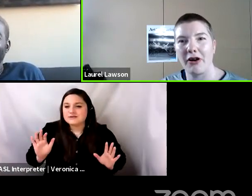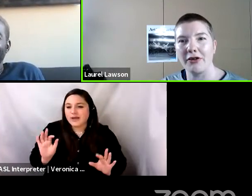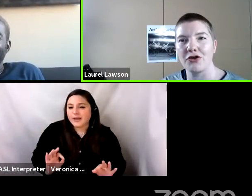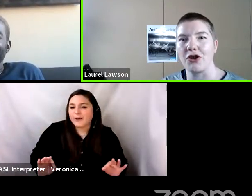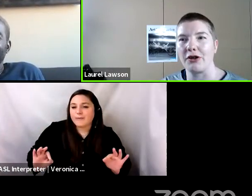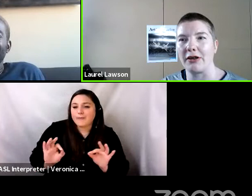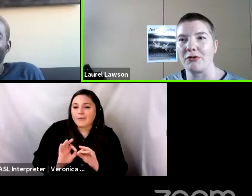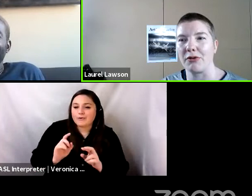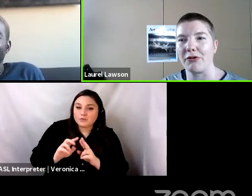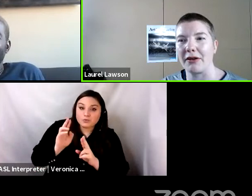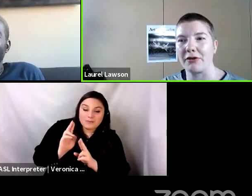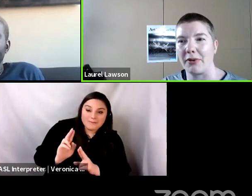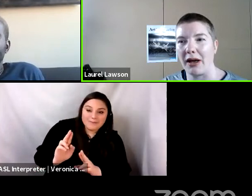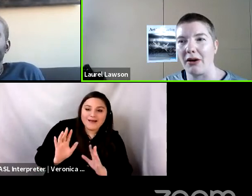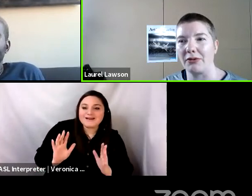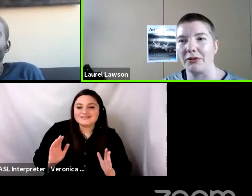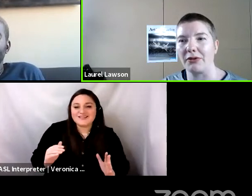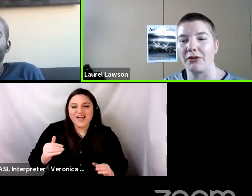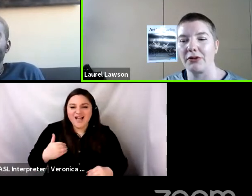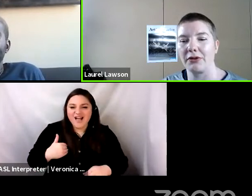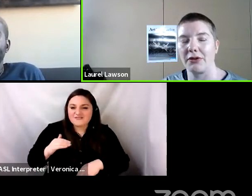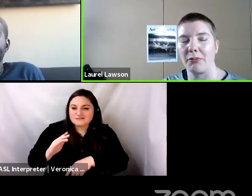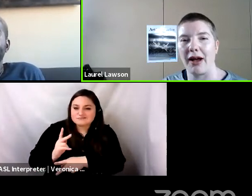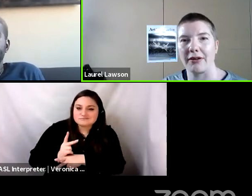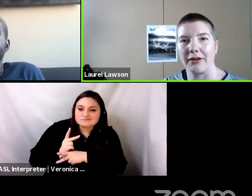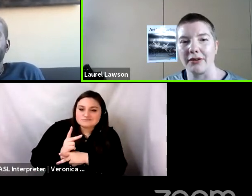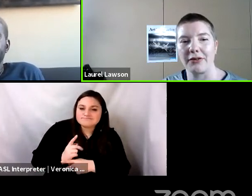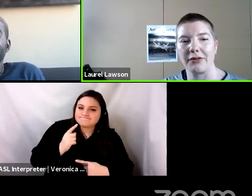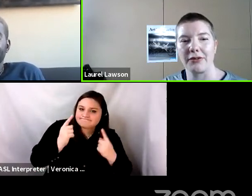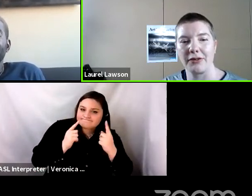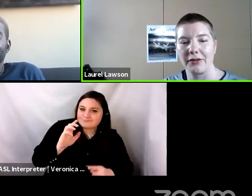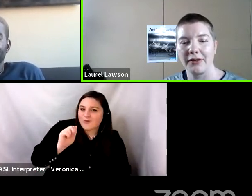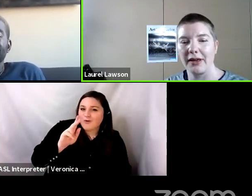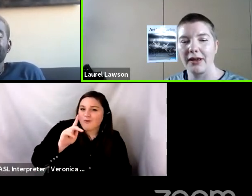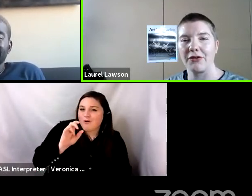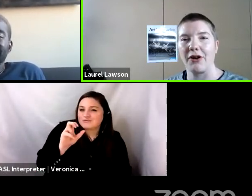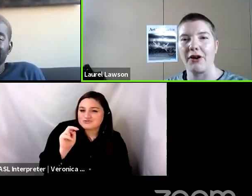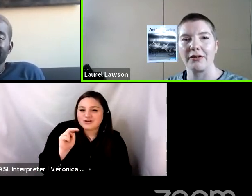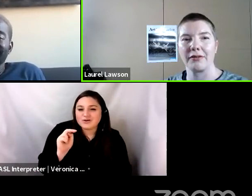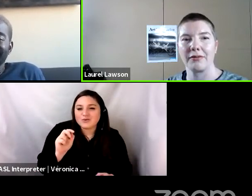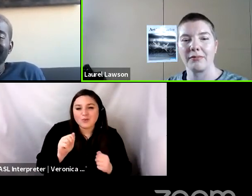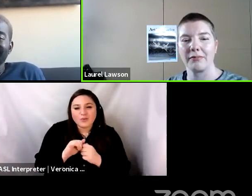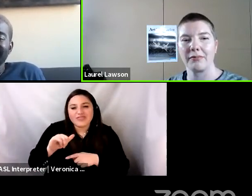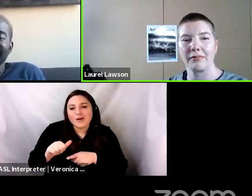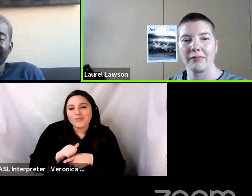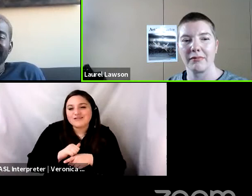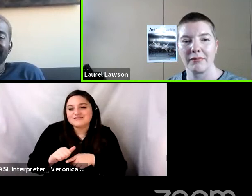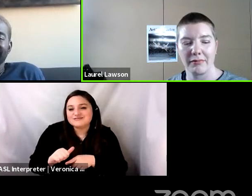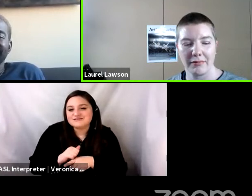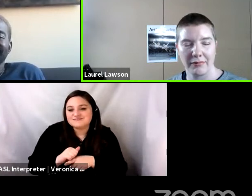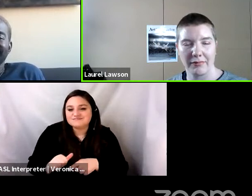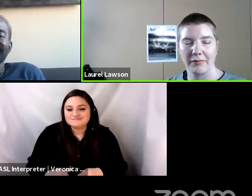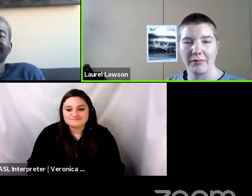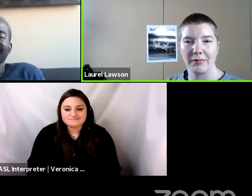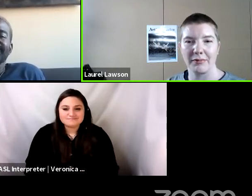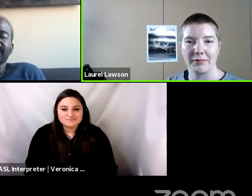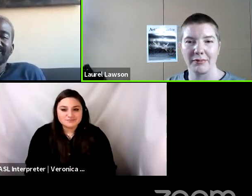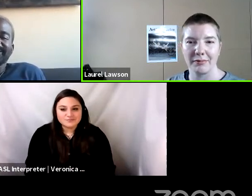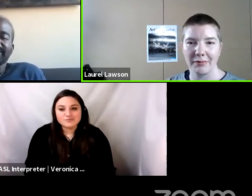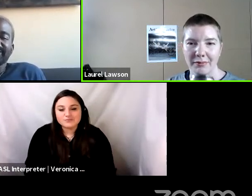bit of caution and respect around the practice. End of thought.